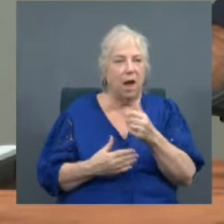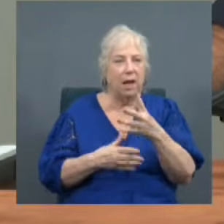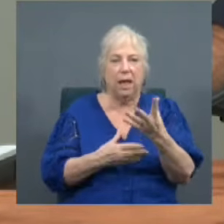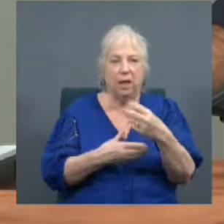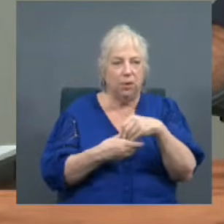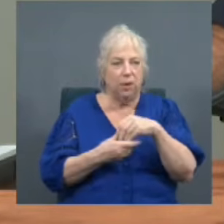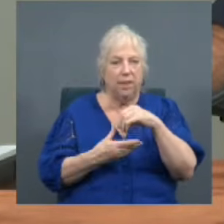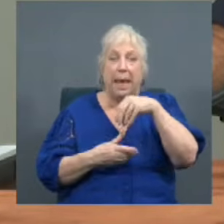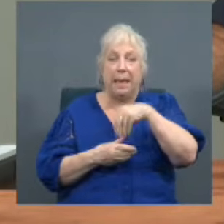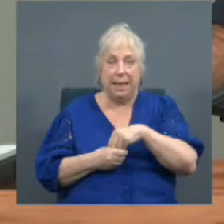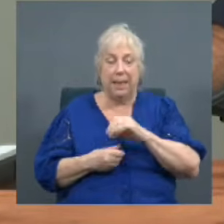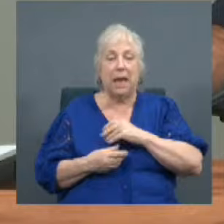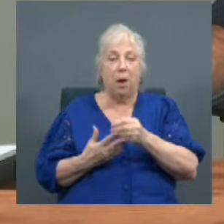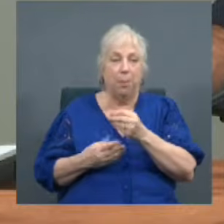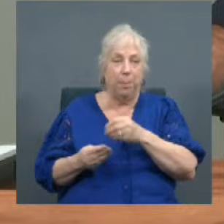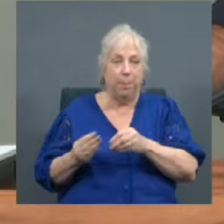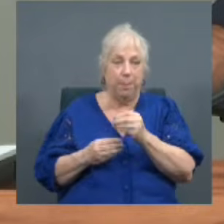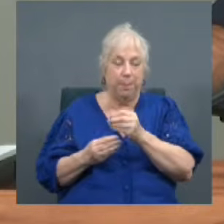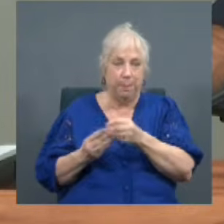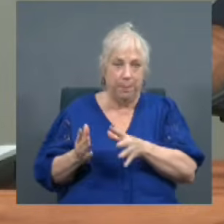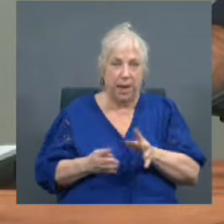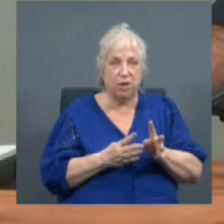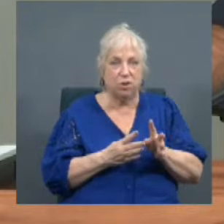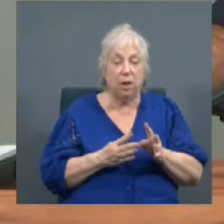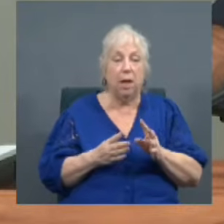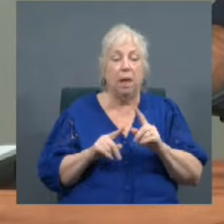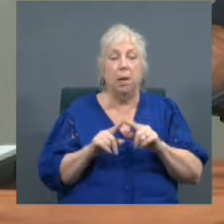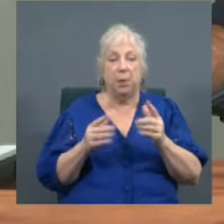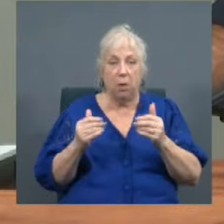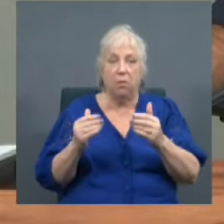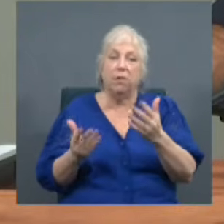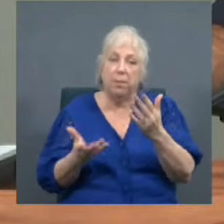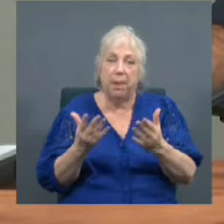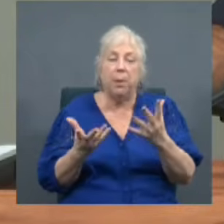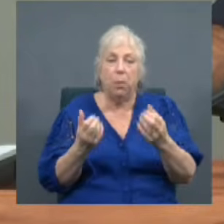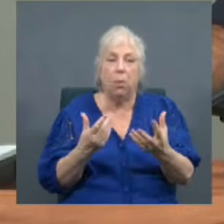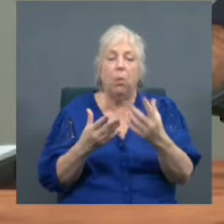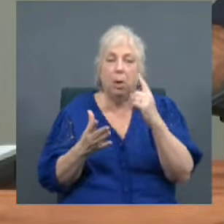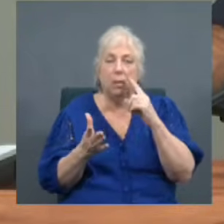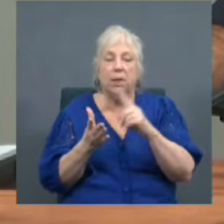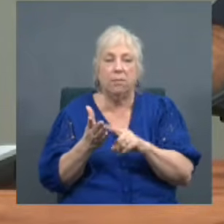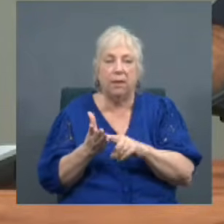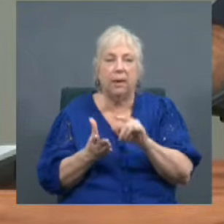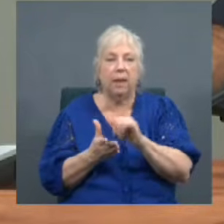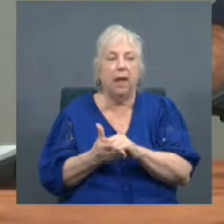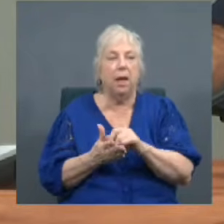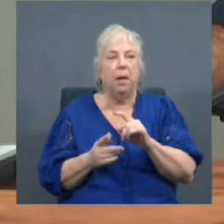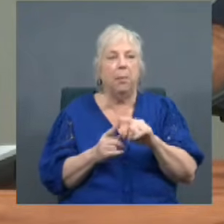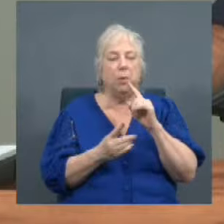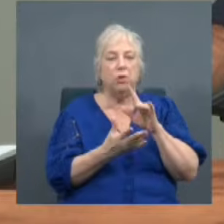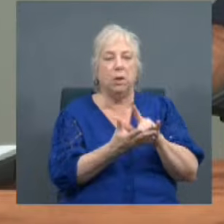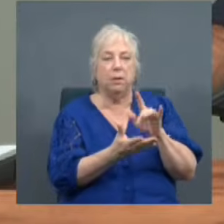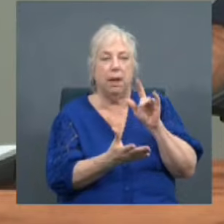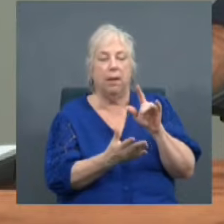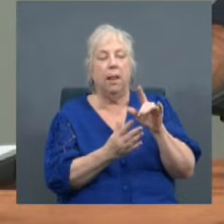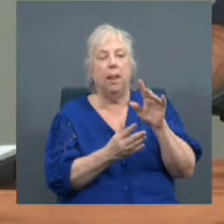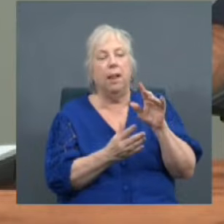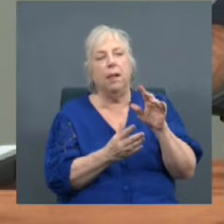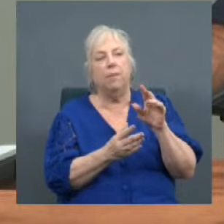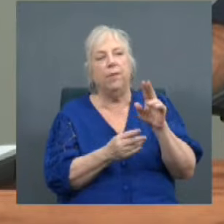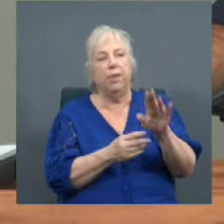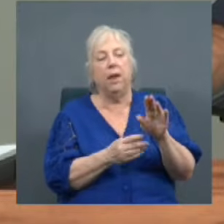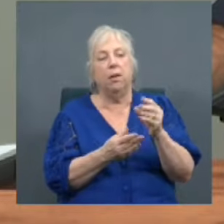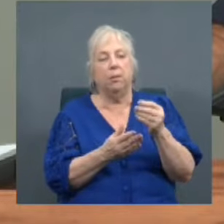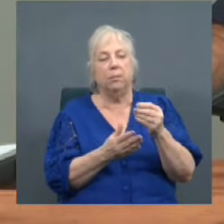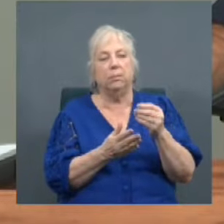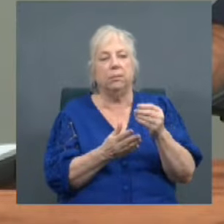going forward. We can look at that. However, I think what's probably best is to leverage the assets of RDOT and just ask them to do